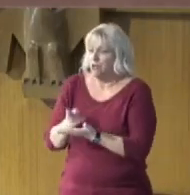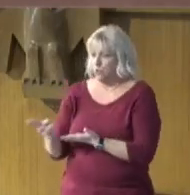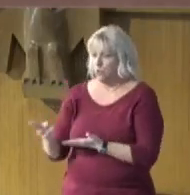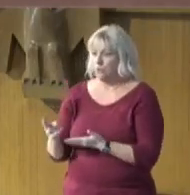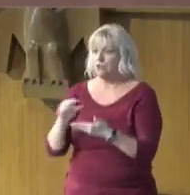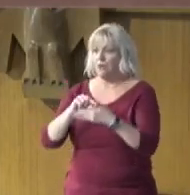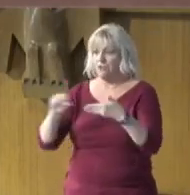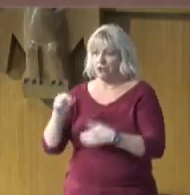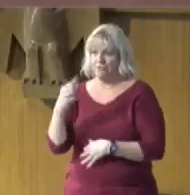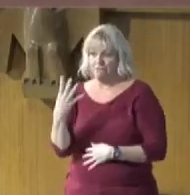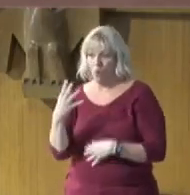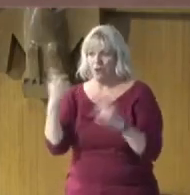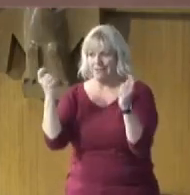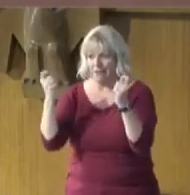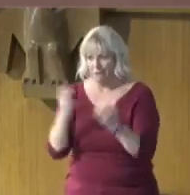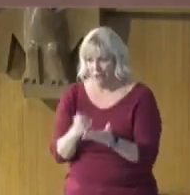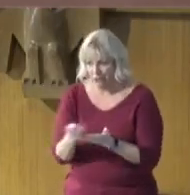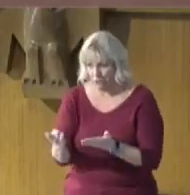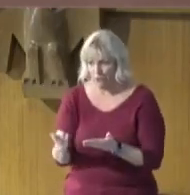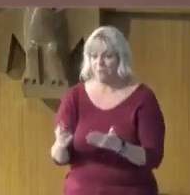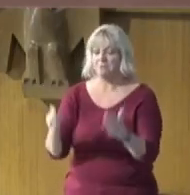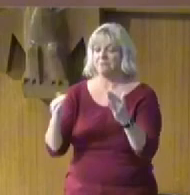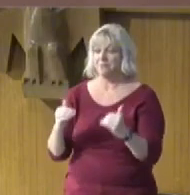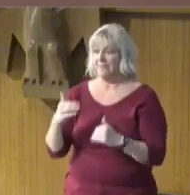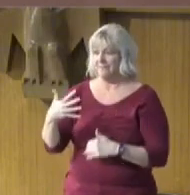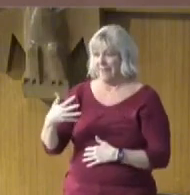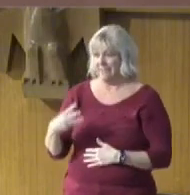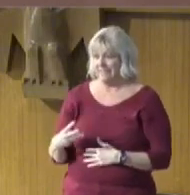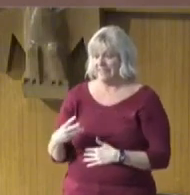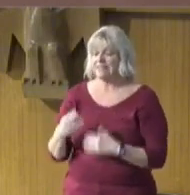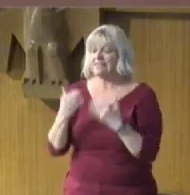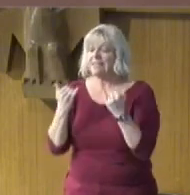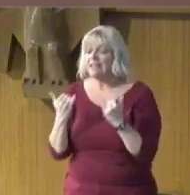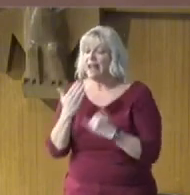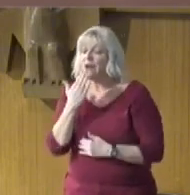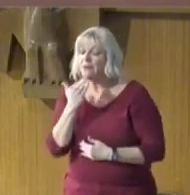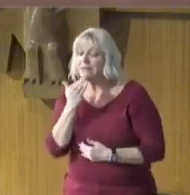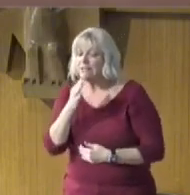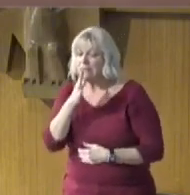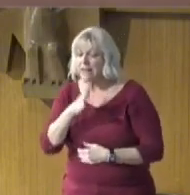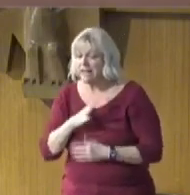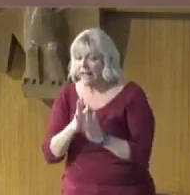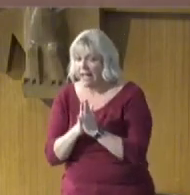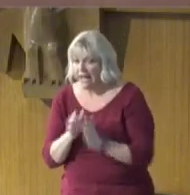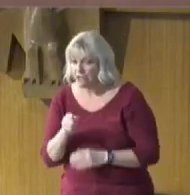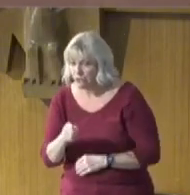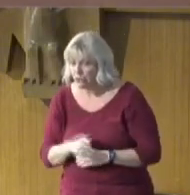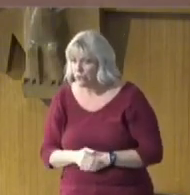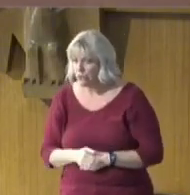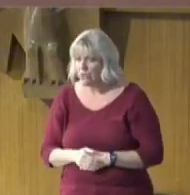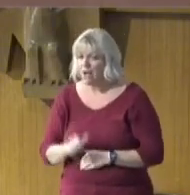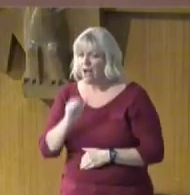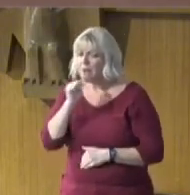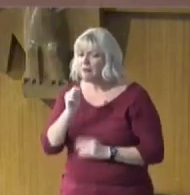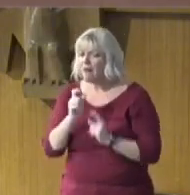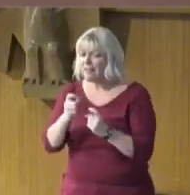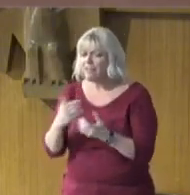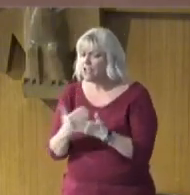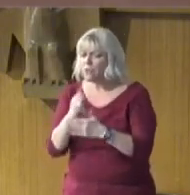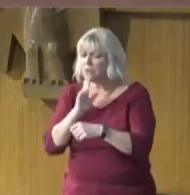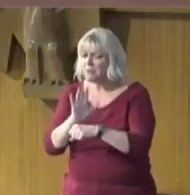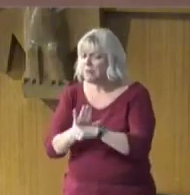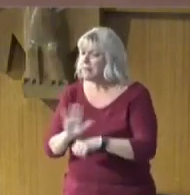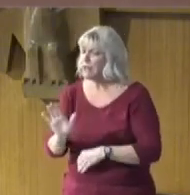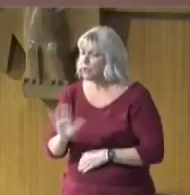truth. Verse 5 and 6 then reads, But now, dear lady, I ask you, not as though I were writing you a new commandment, but one